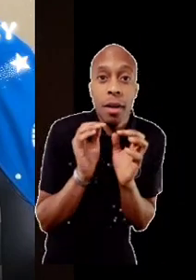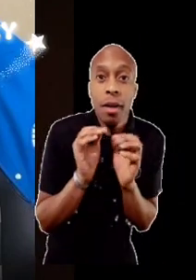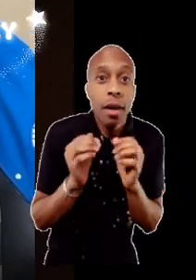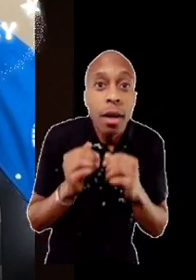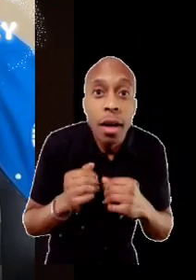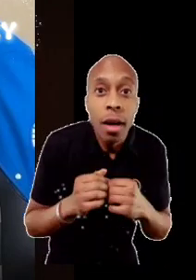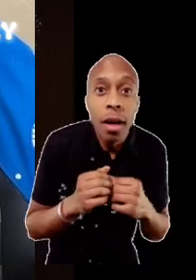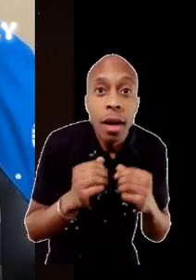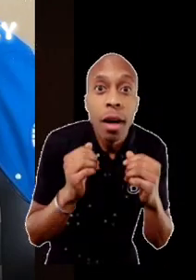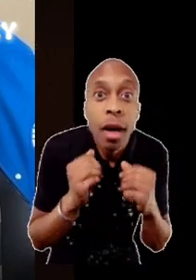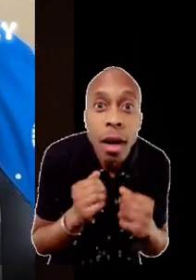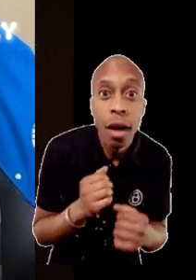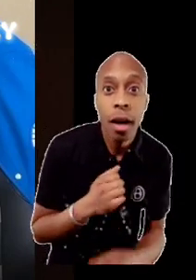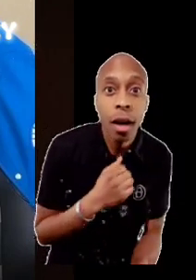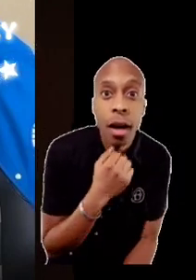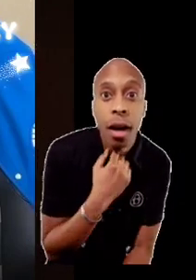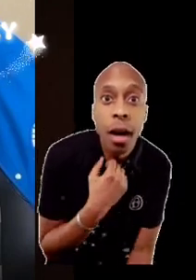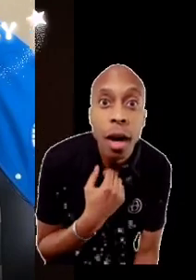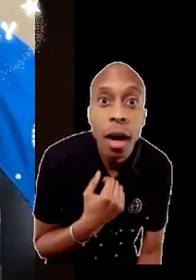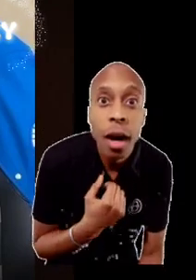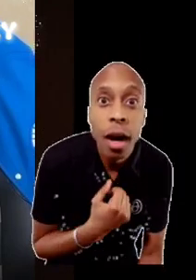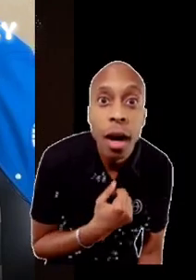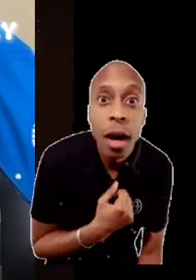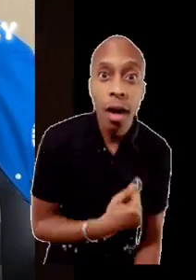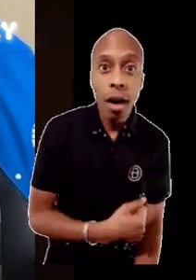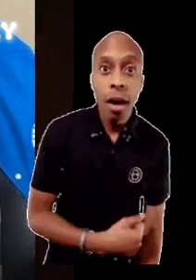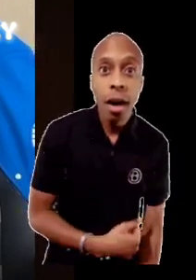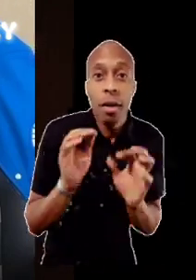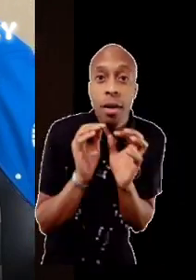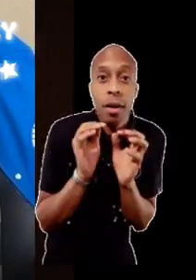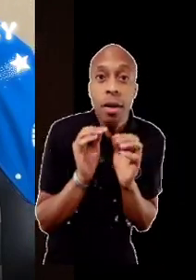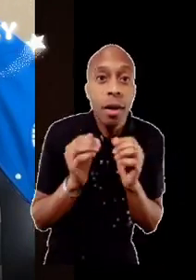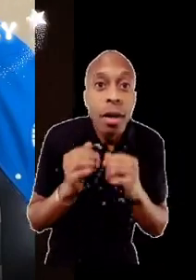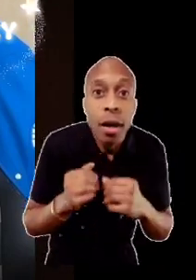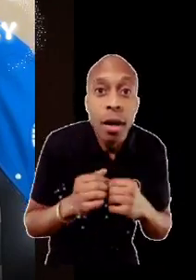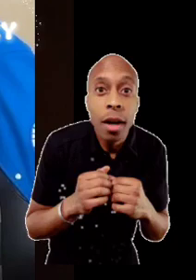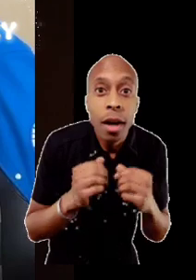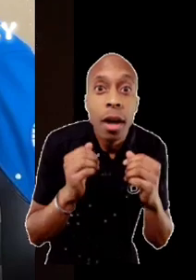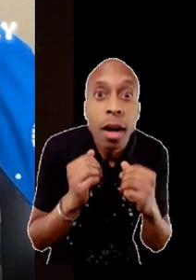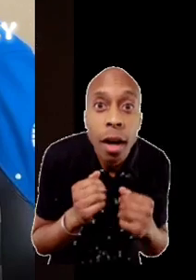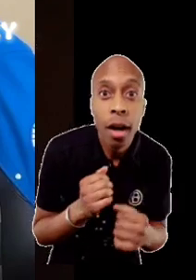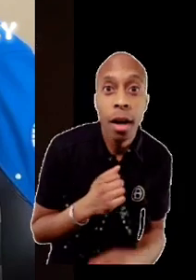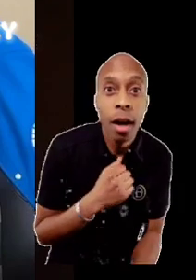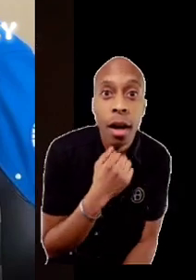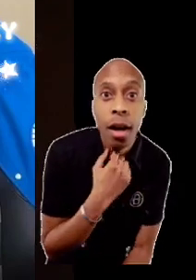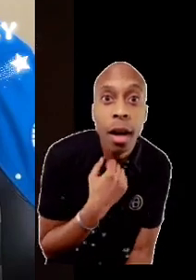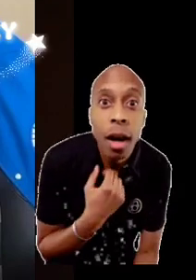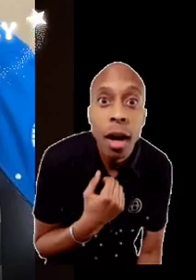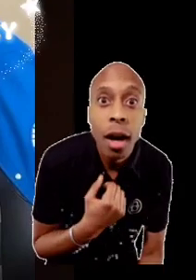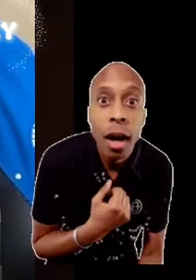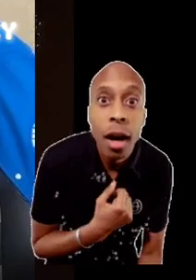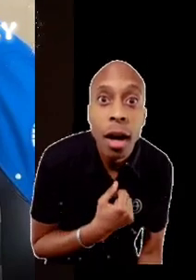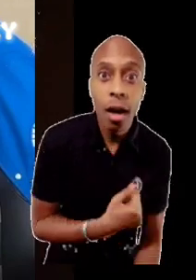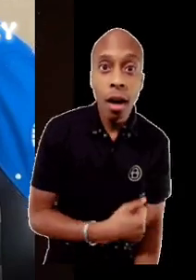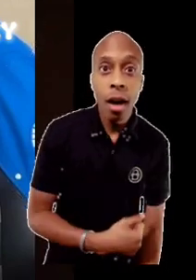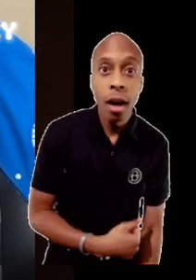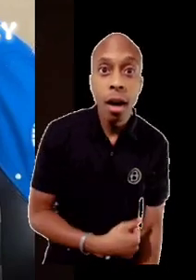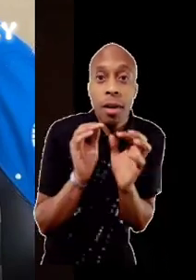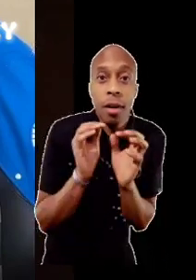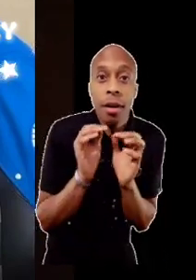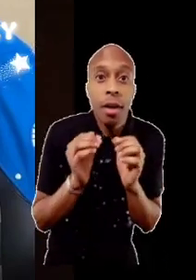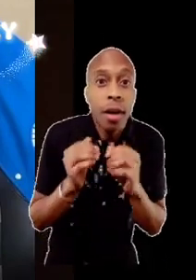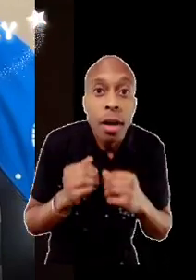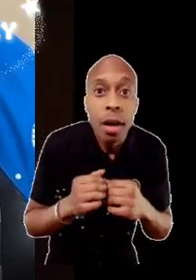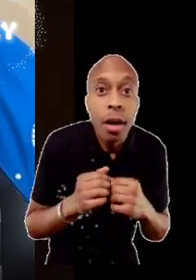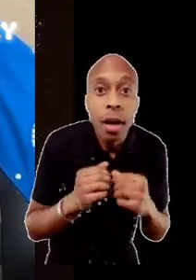heavy grave will have something in it. A heavy urn will have something in it. Every casket will have nothing in it yet. And every urn will have